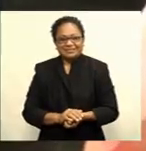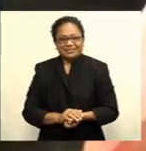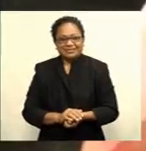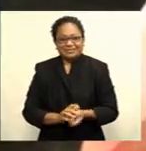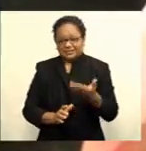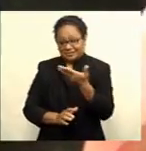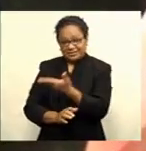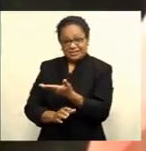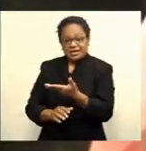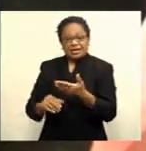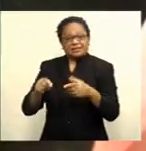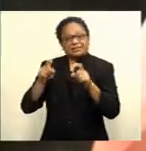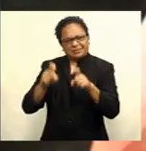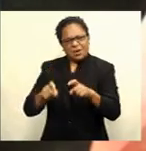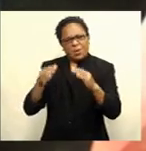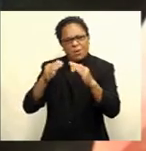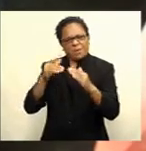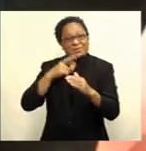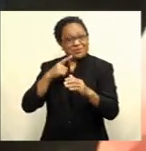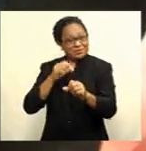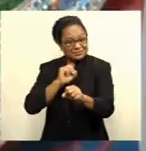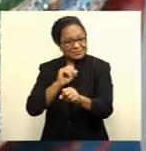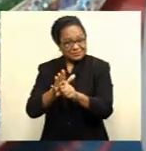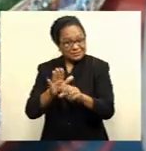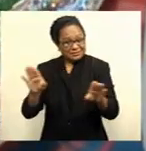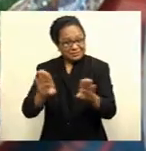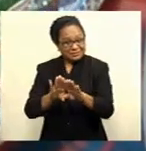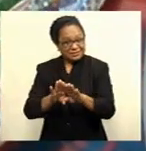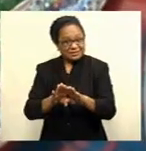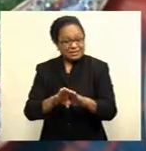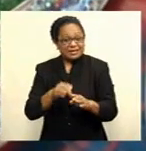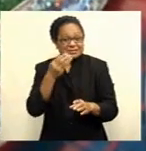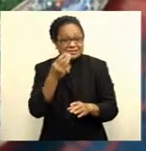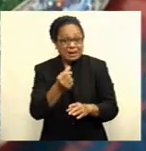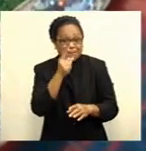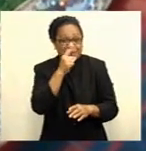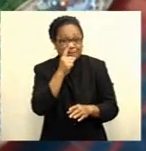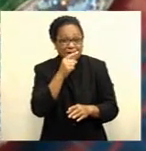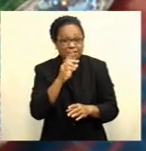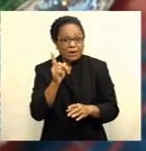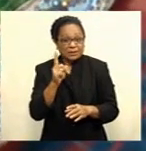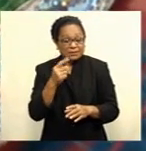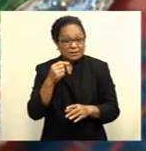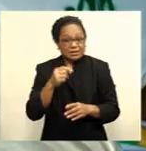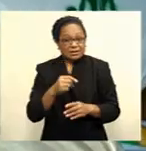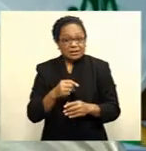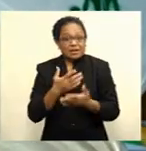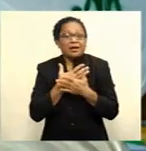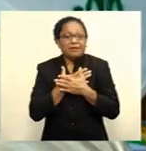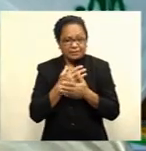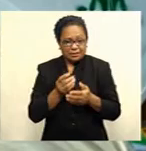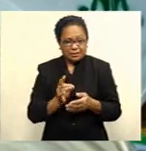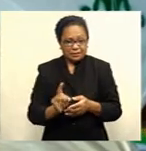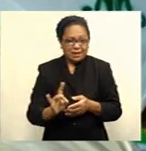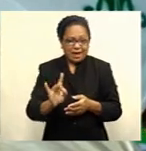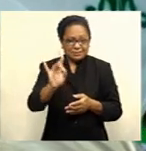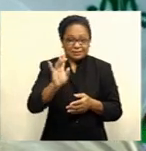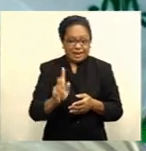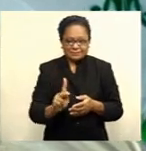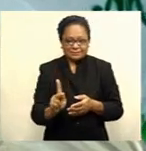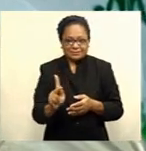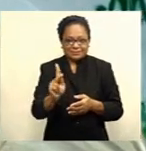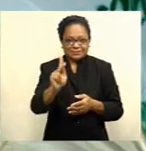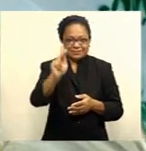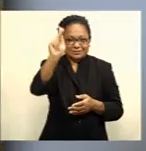their homes due to the coronavirus lockdown, both Fijians have suddenly found a passion for kite flying, which turned into a positive response